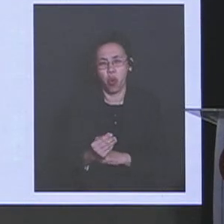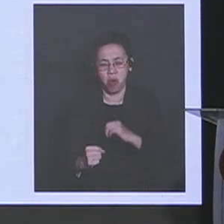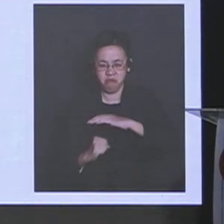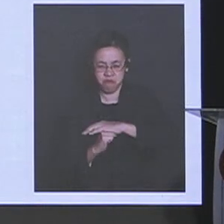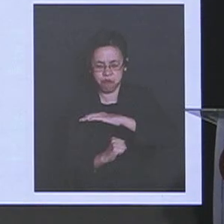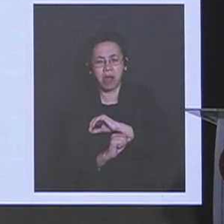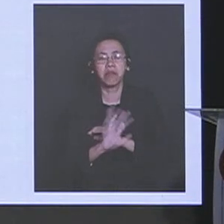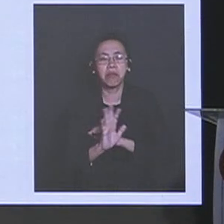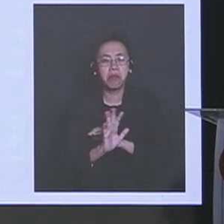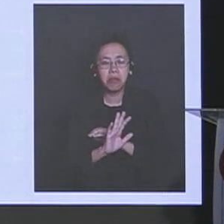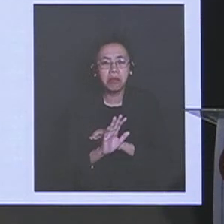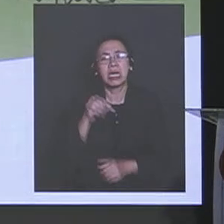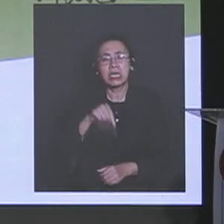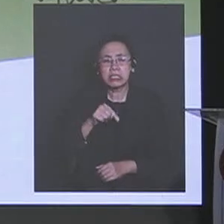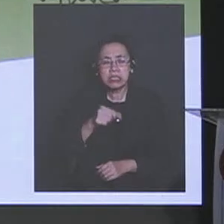housing module